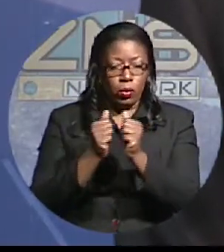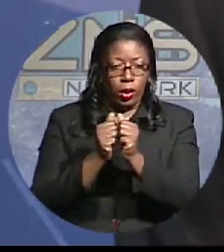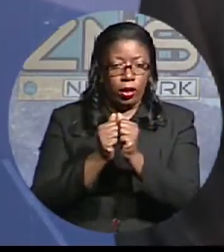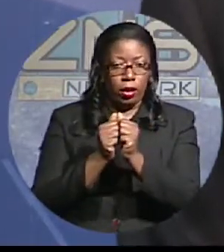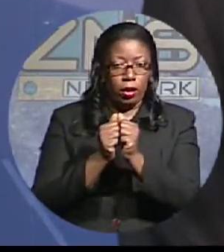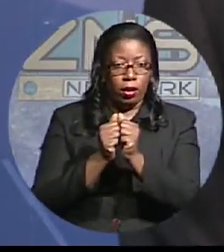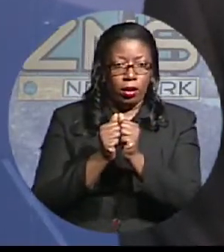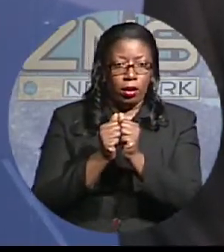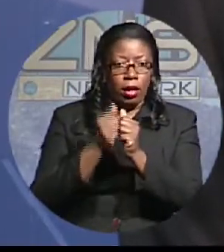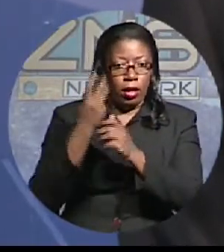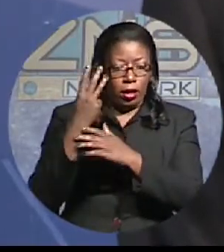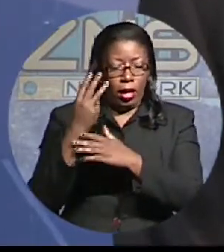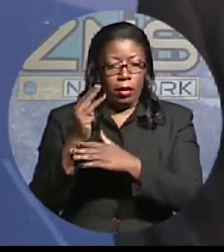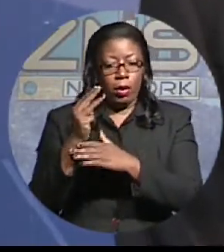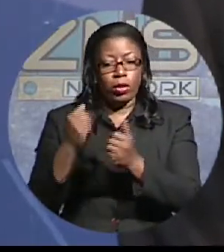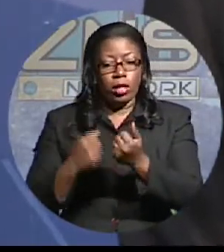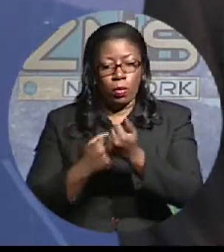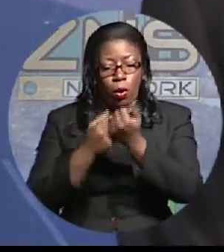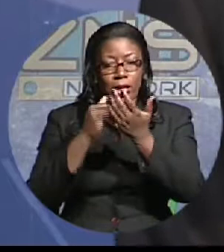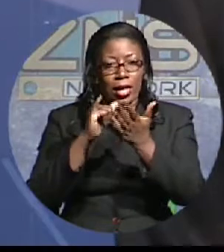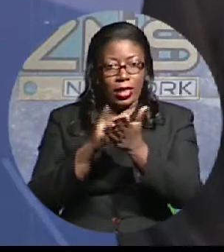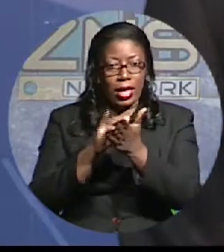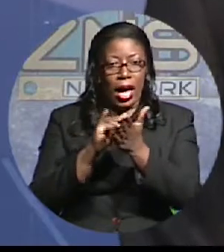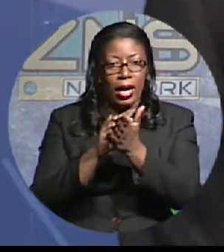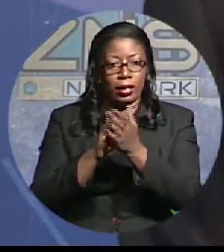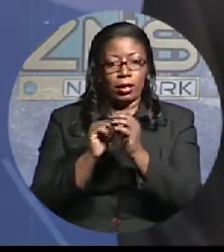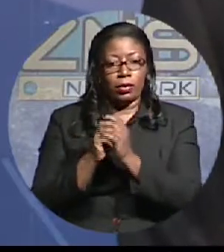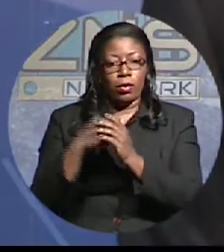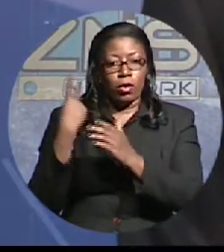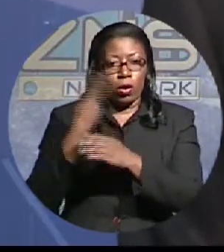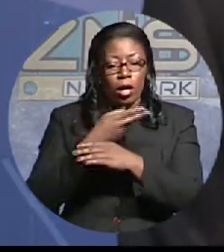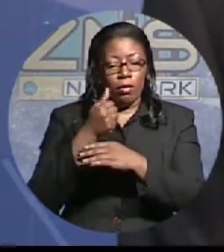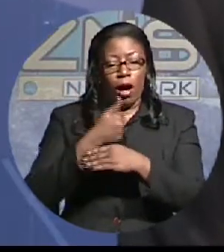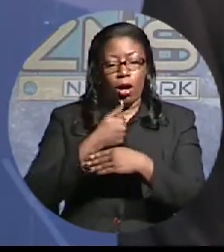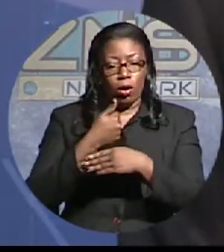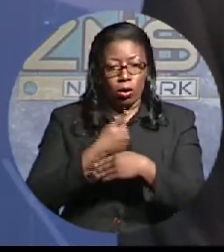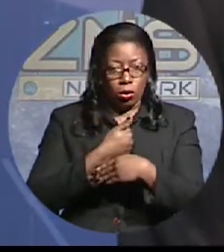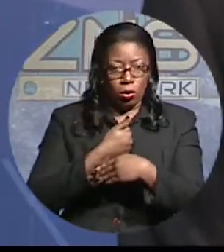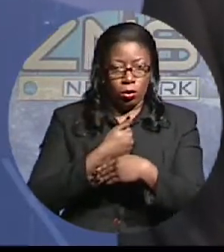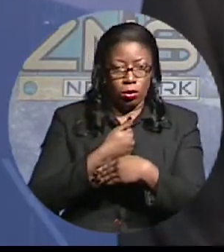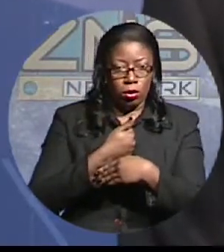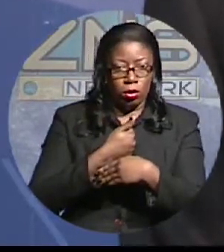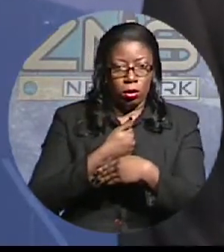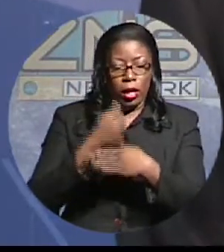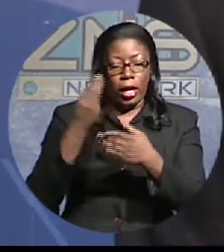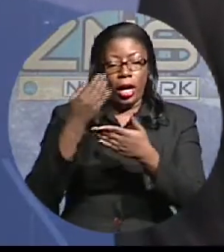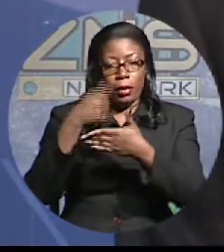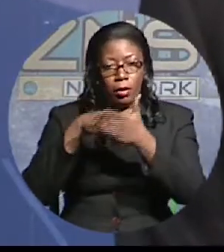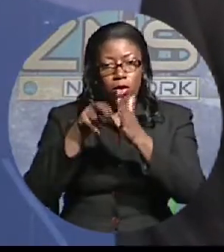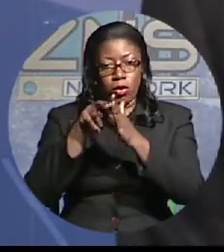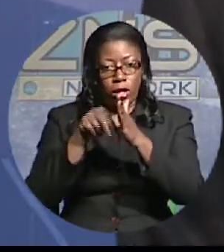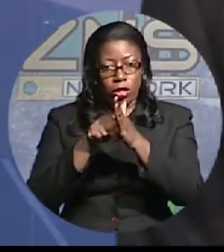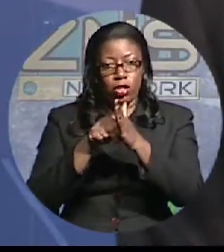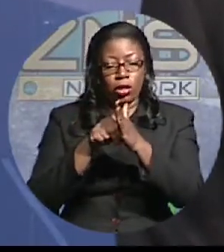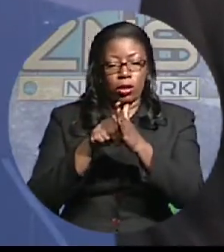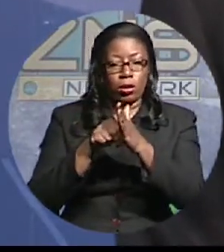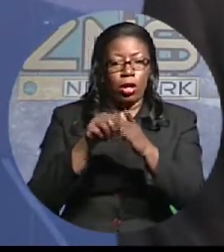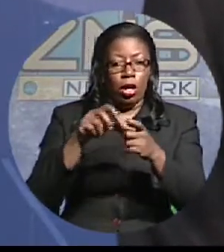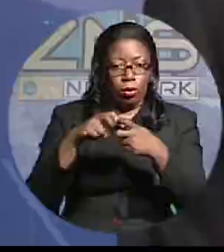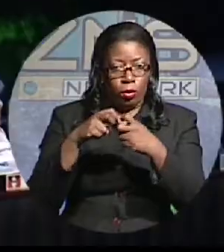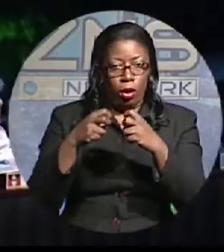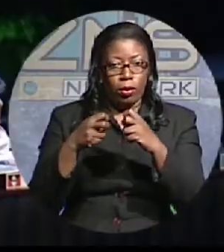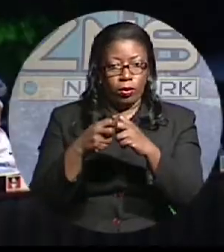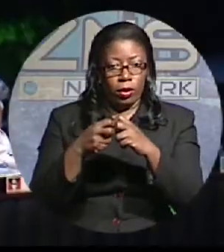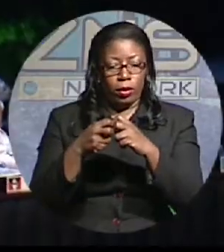those processes. You know that we have our own migration issues with Haiti, so this is a very sensitive matter for the Bahamian